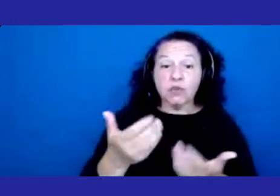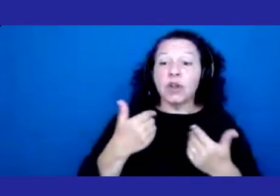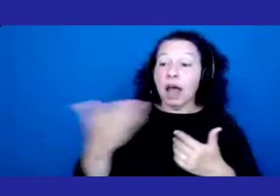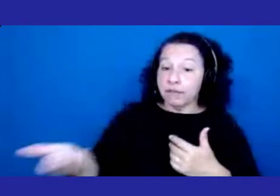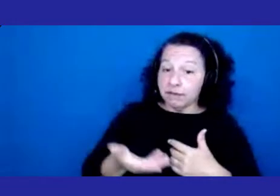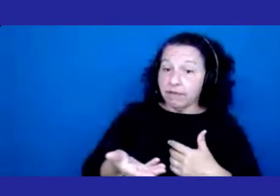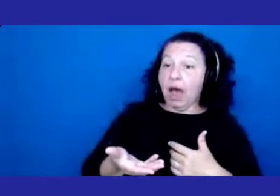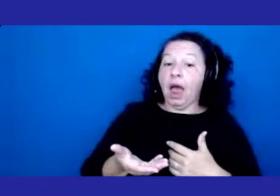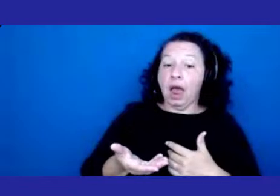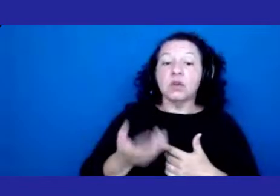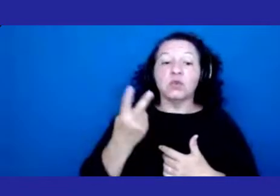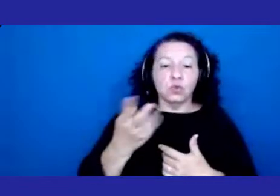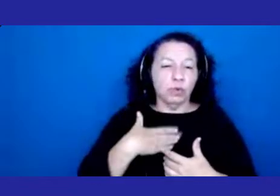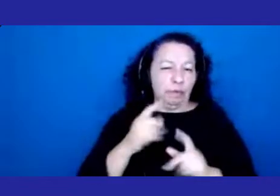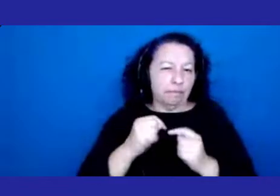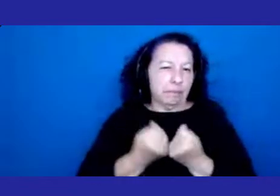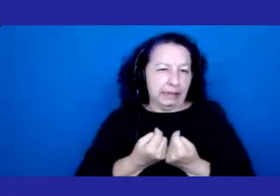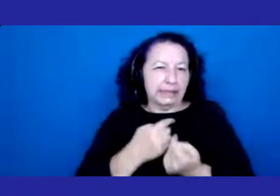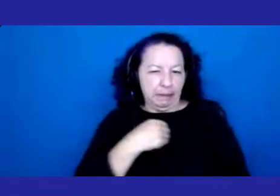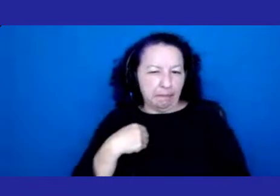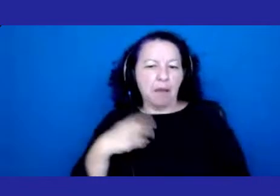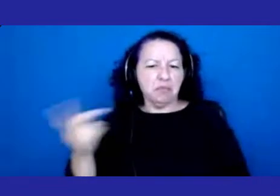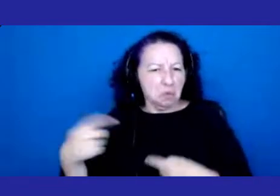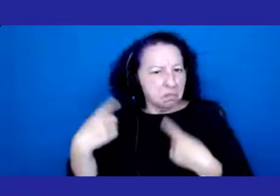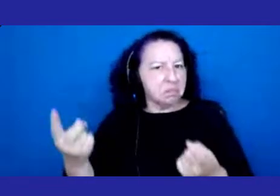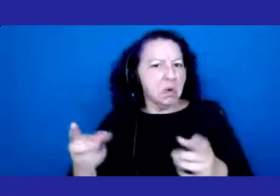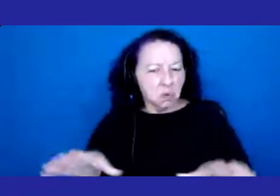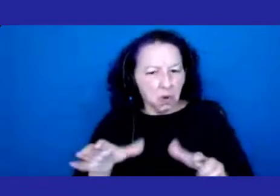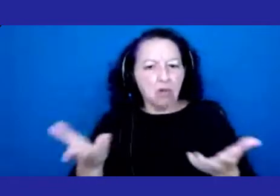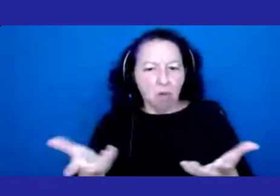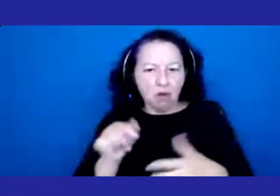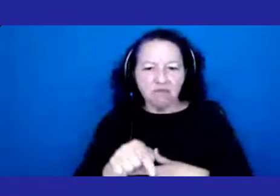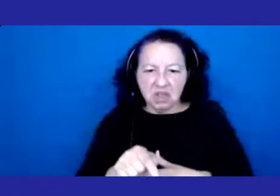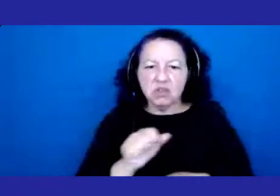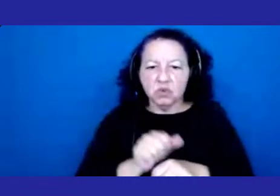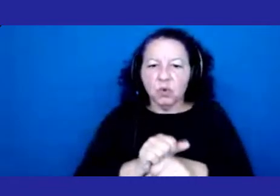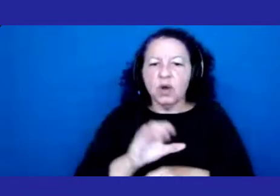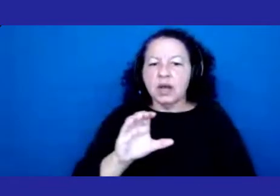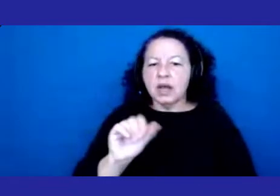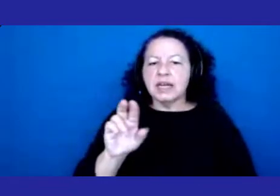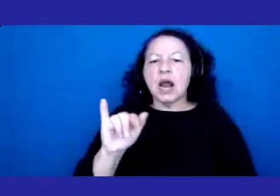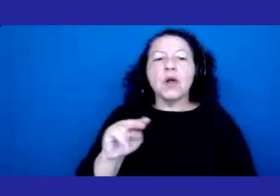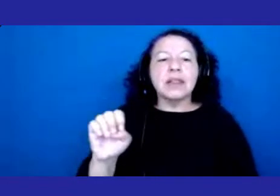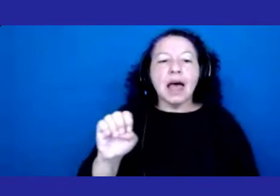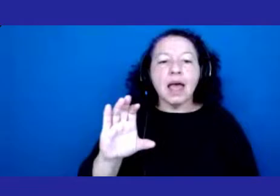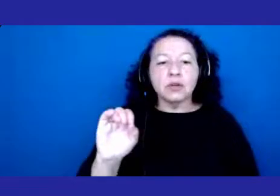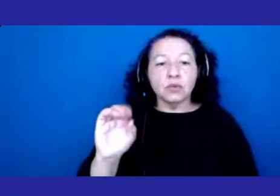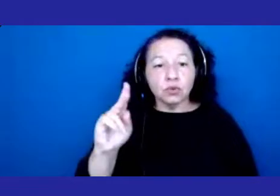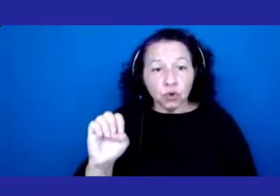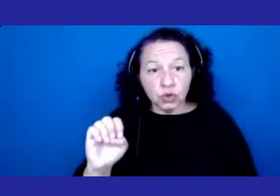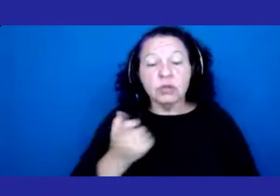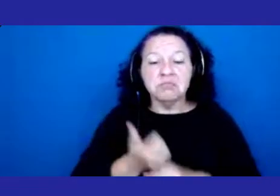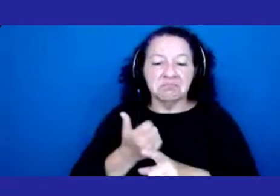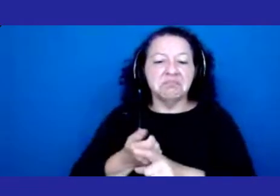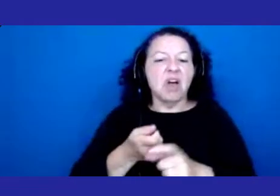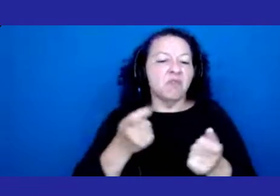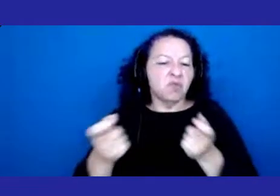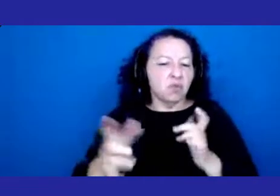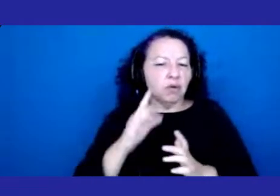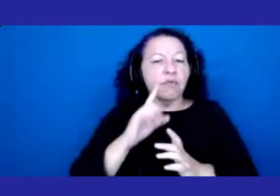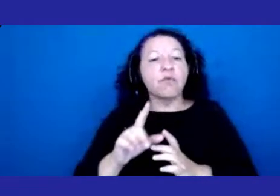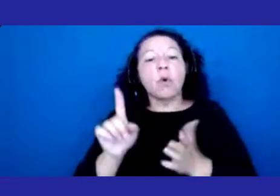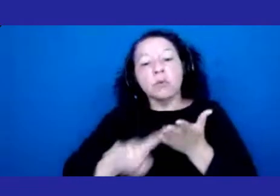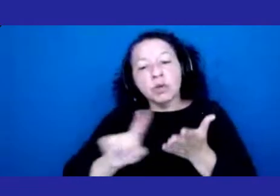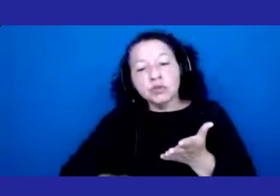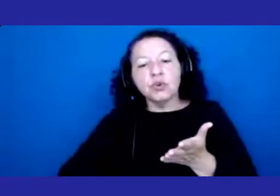some of my team members who've been doing a lot of this work. So we have Carolyn Cook, who is our Director of Research Data